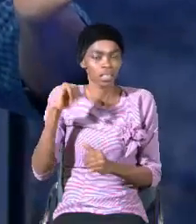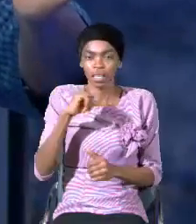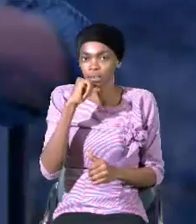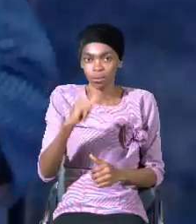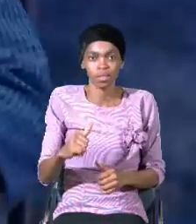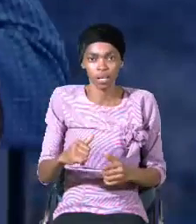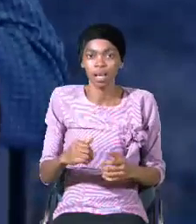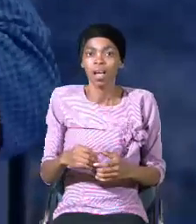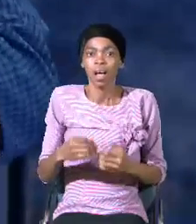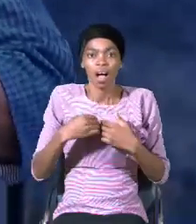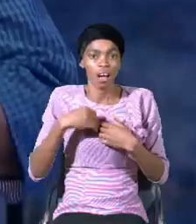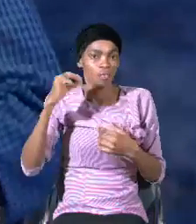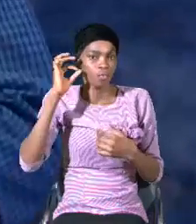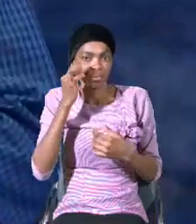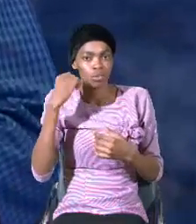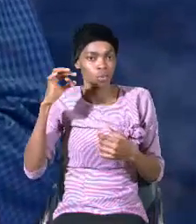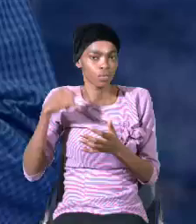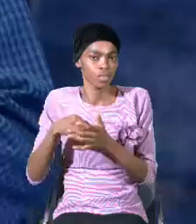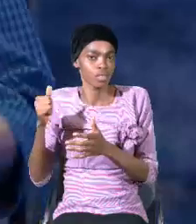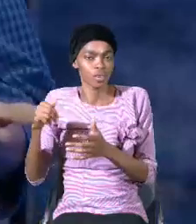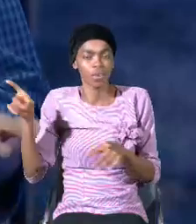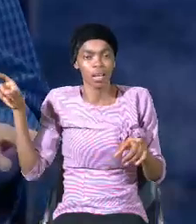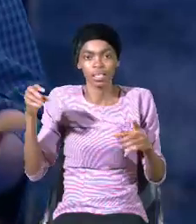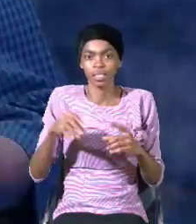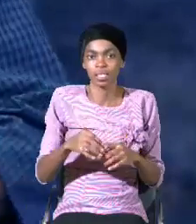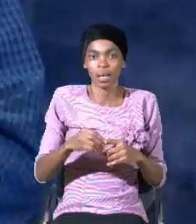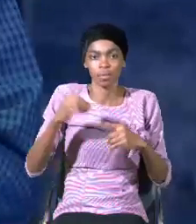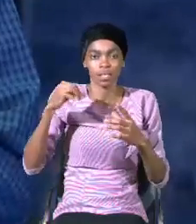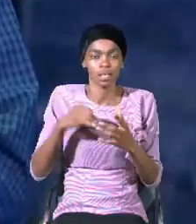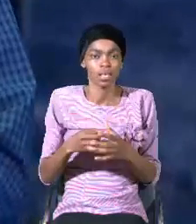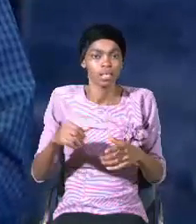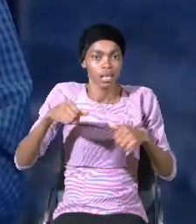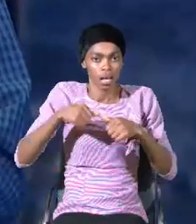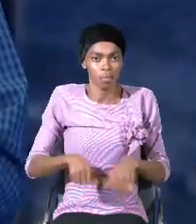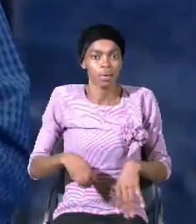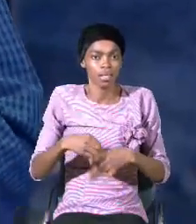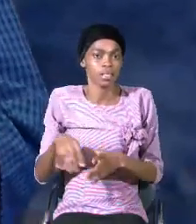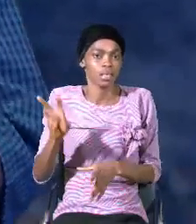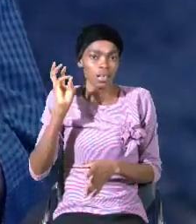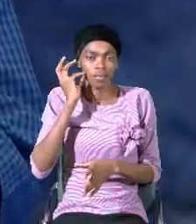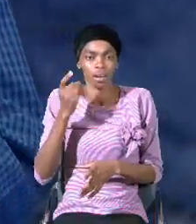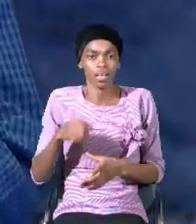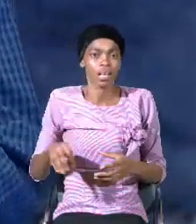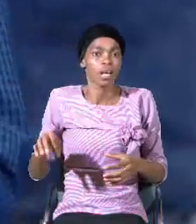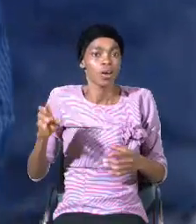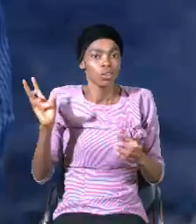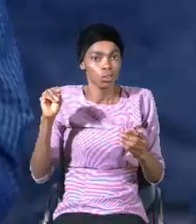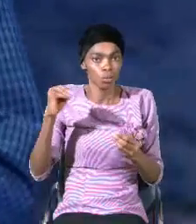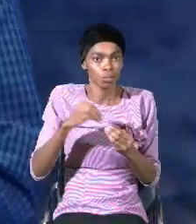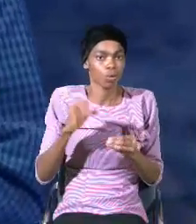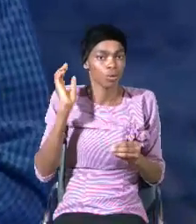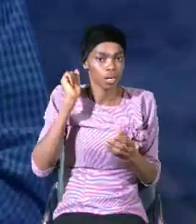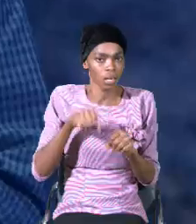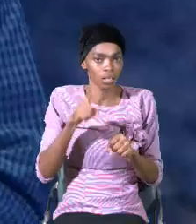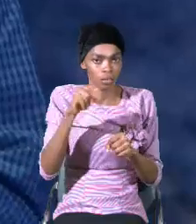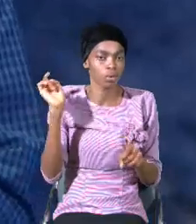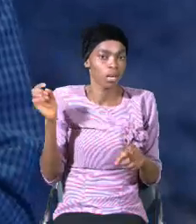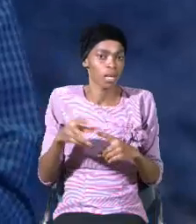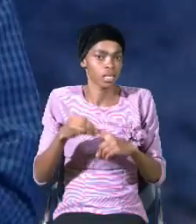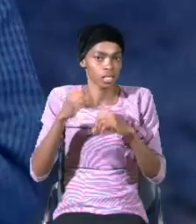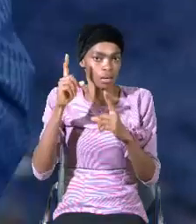itself except it abides in the vine, no more can he except he abides